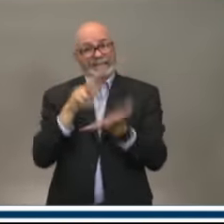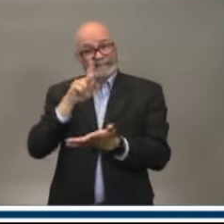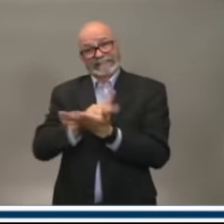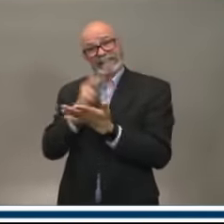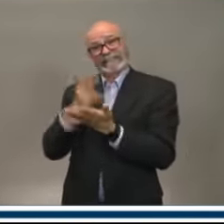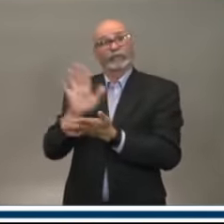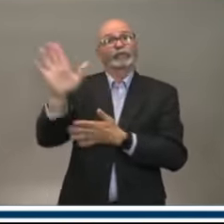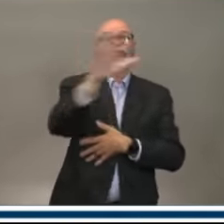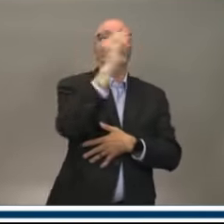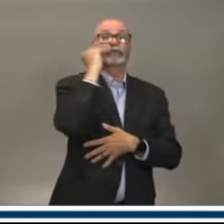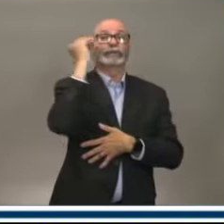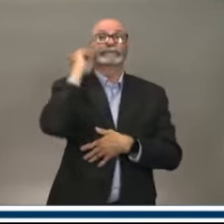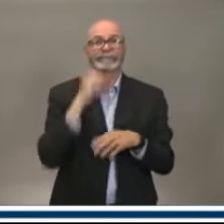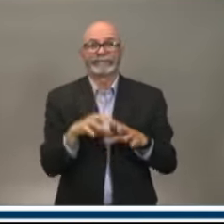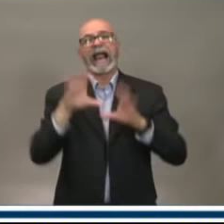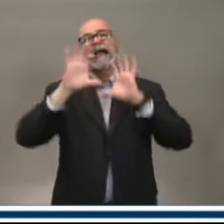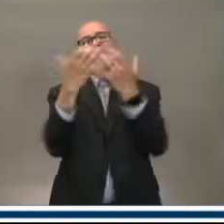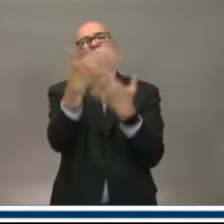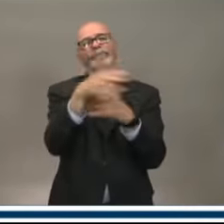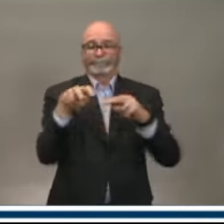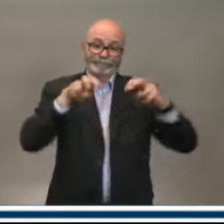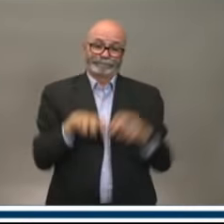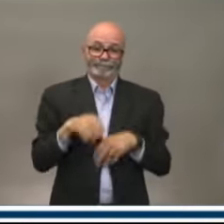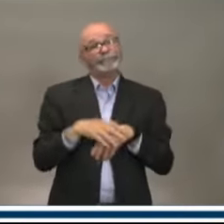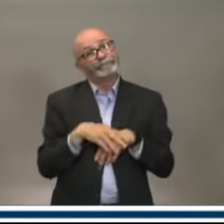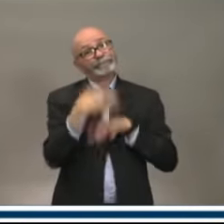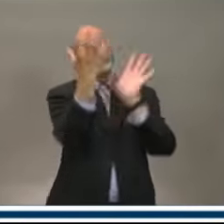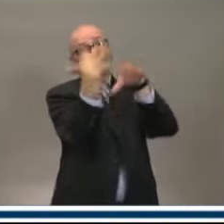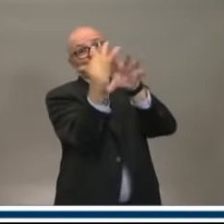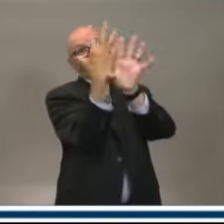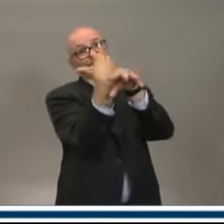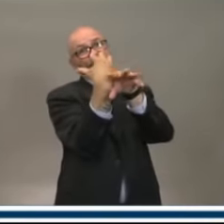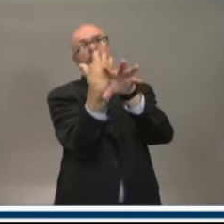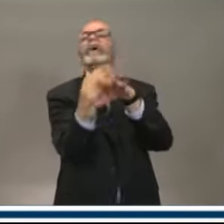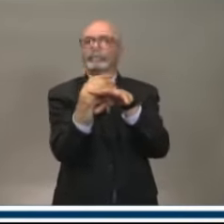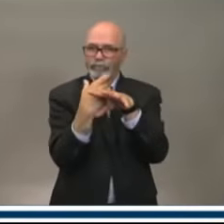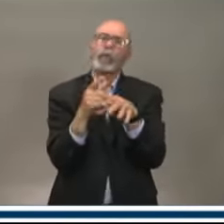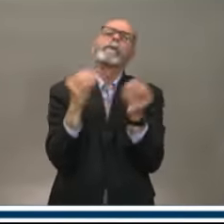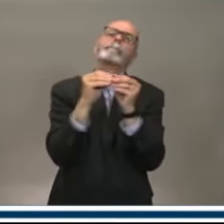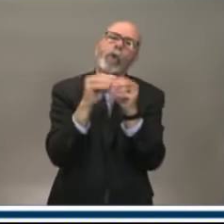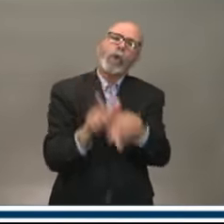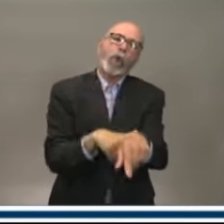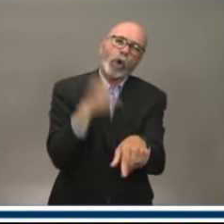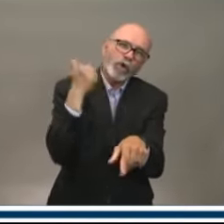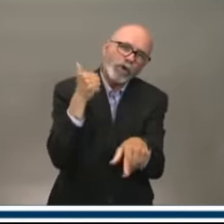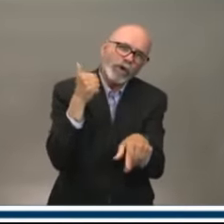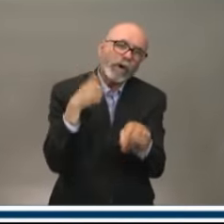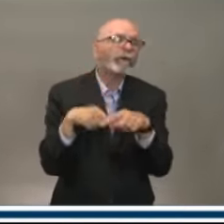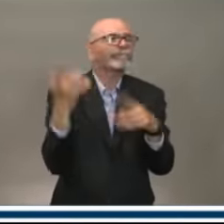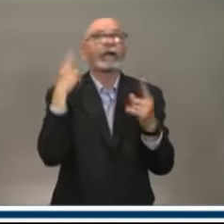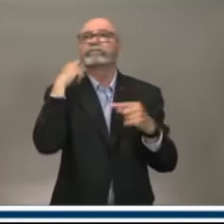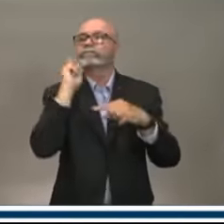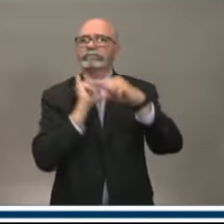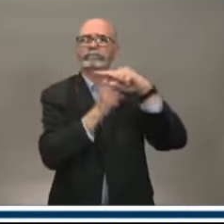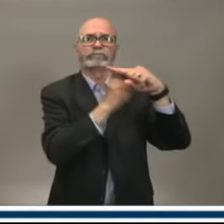And I am hearing amazing reports about how well you are all doing. So hang in there. You only have a little bit